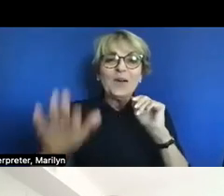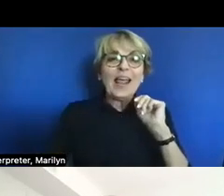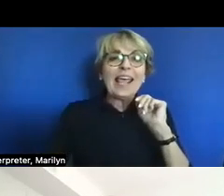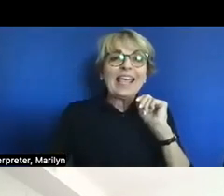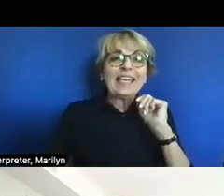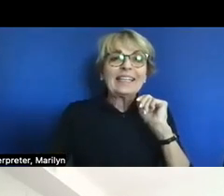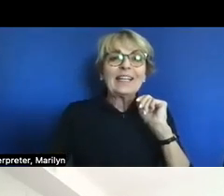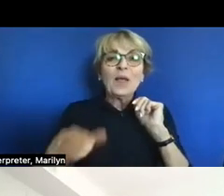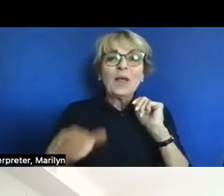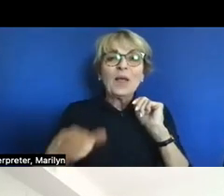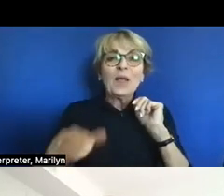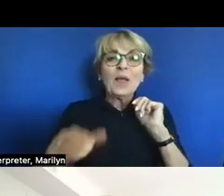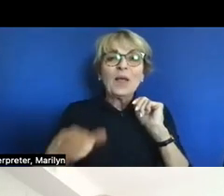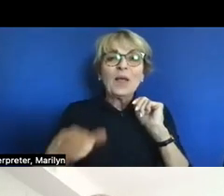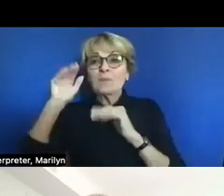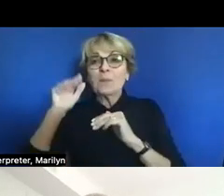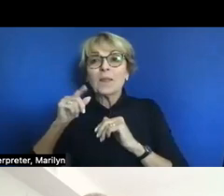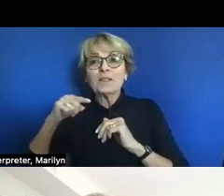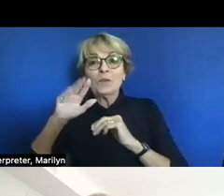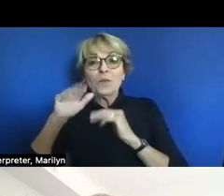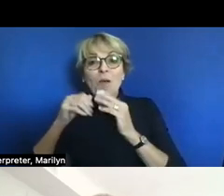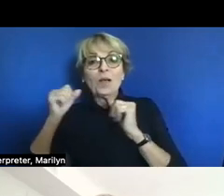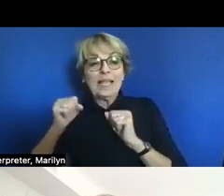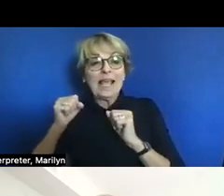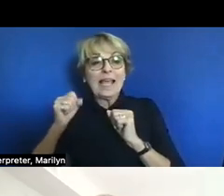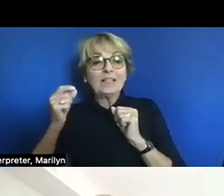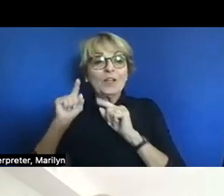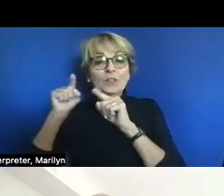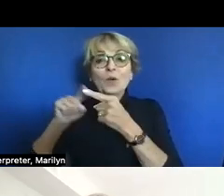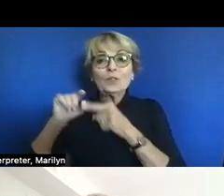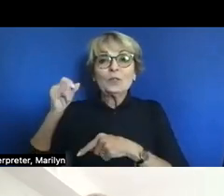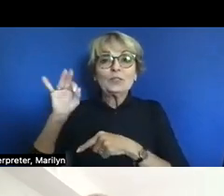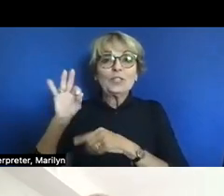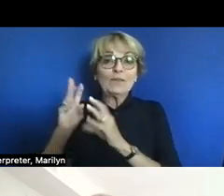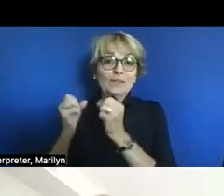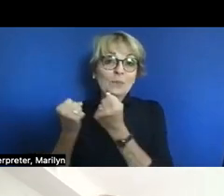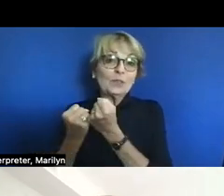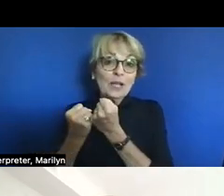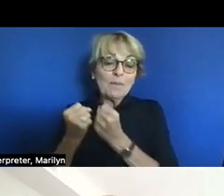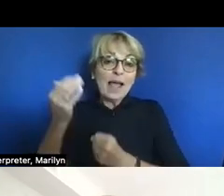we really hope that you all can make it out to Jeff's workshop. I know it's gonna be really beautiful.